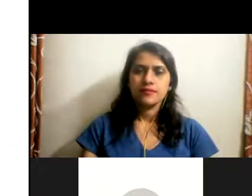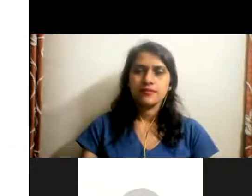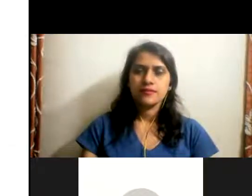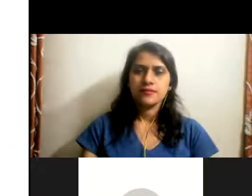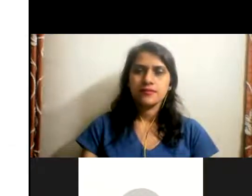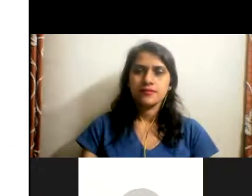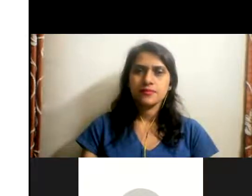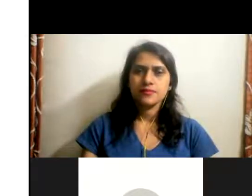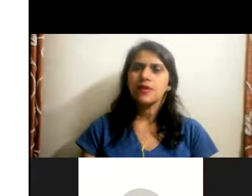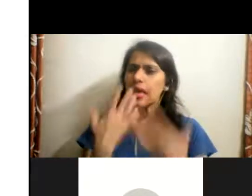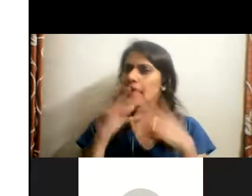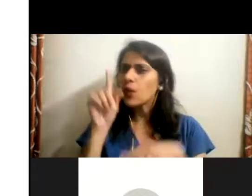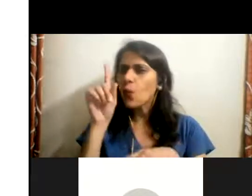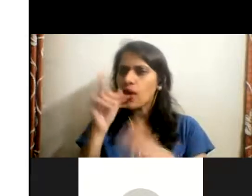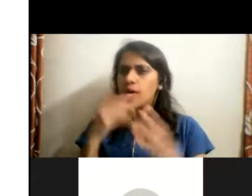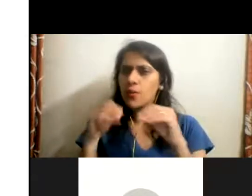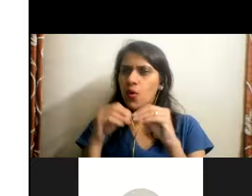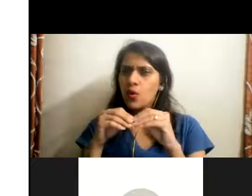One more person?